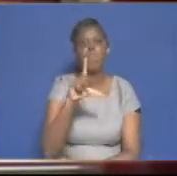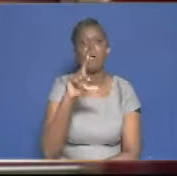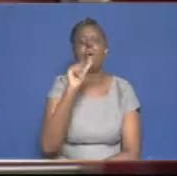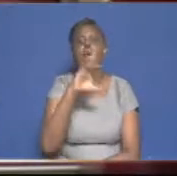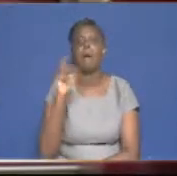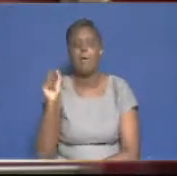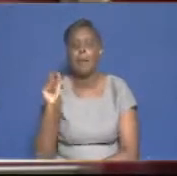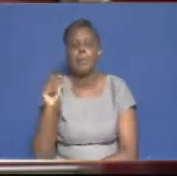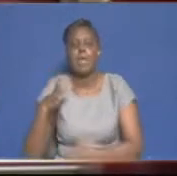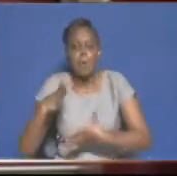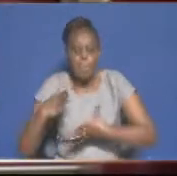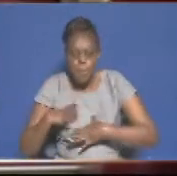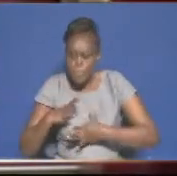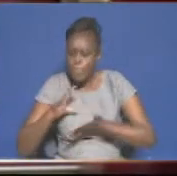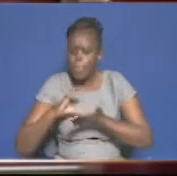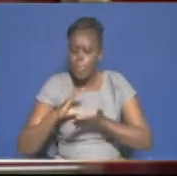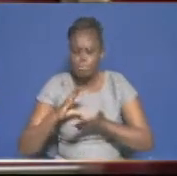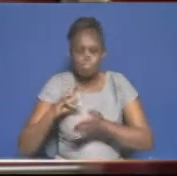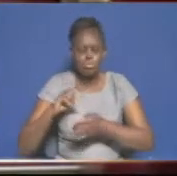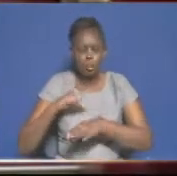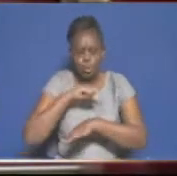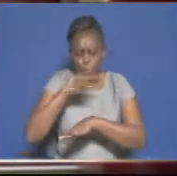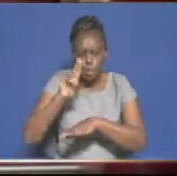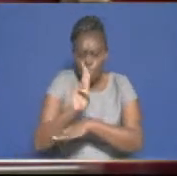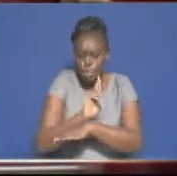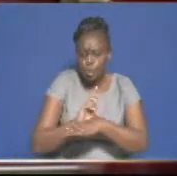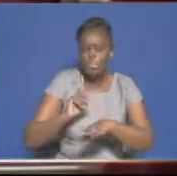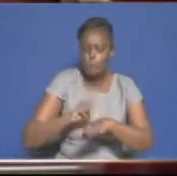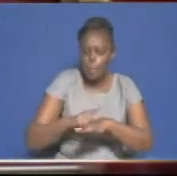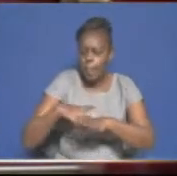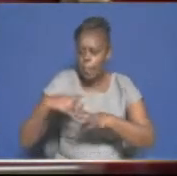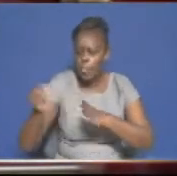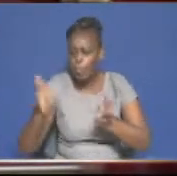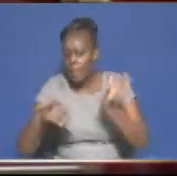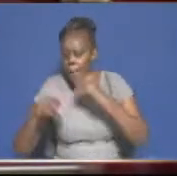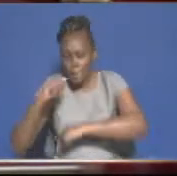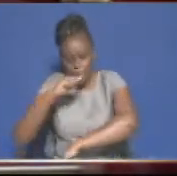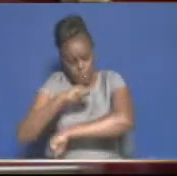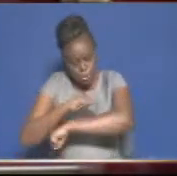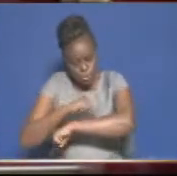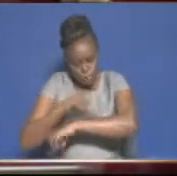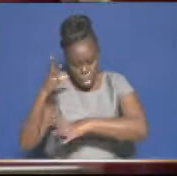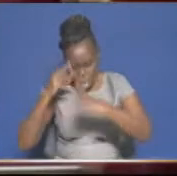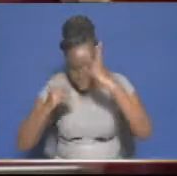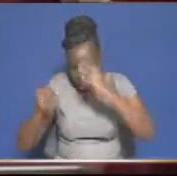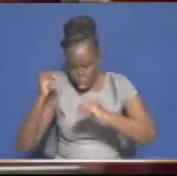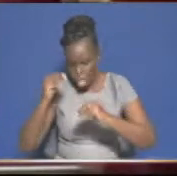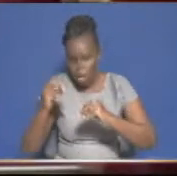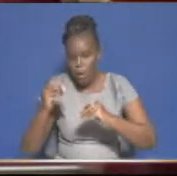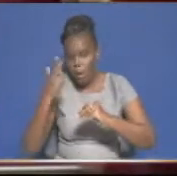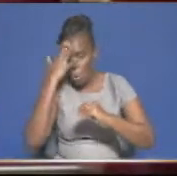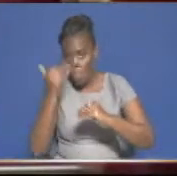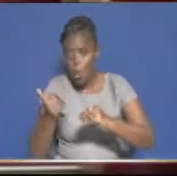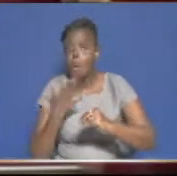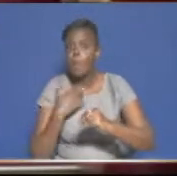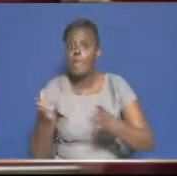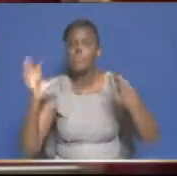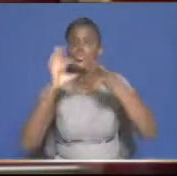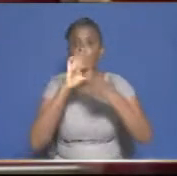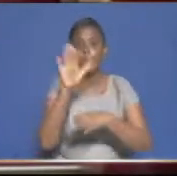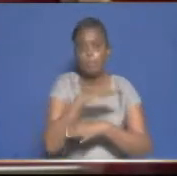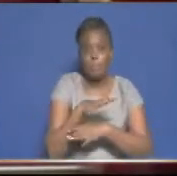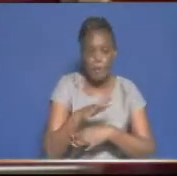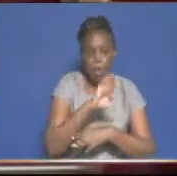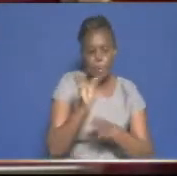have invested their money and time to go to school. Because they now want to join parliamentary or